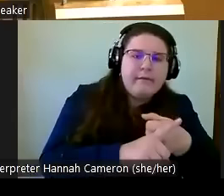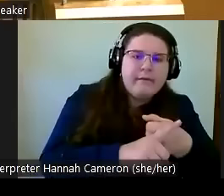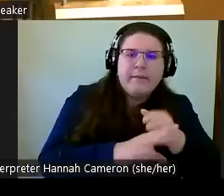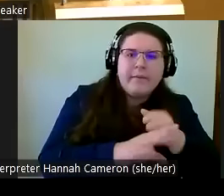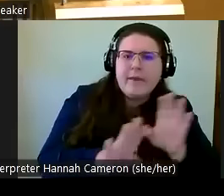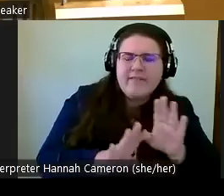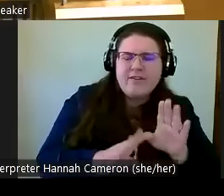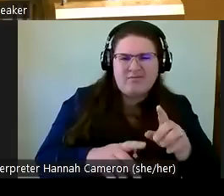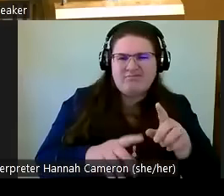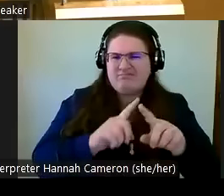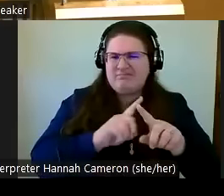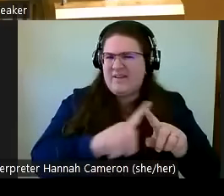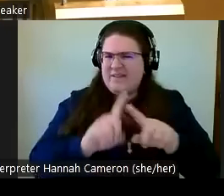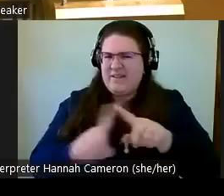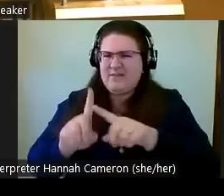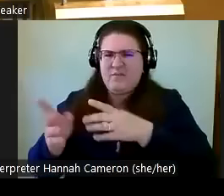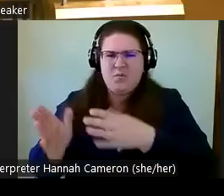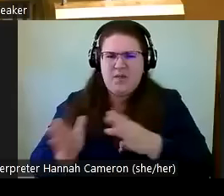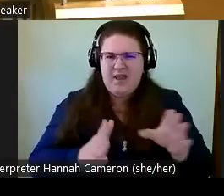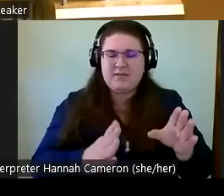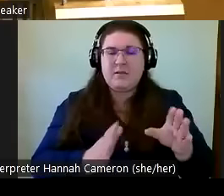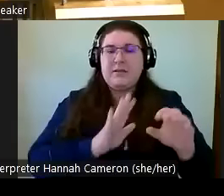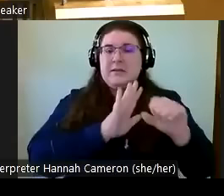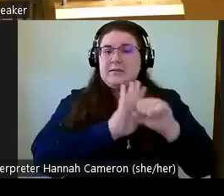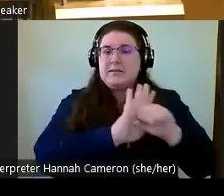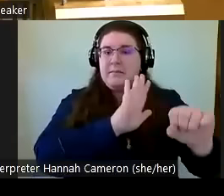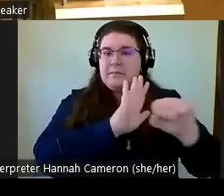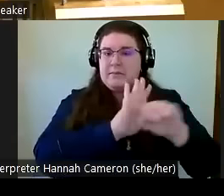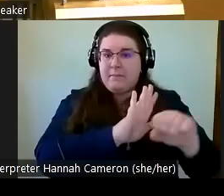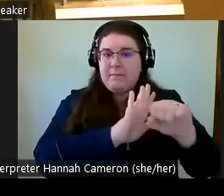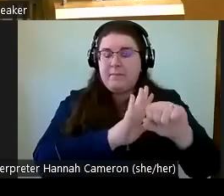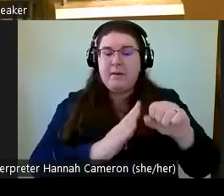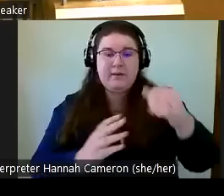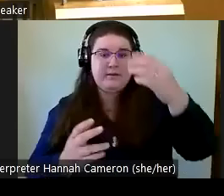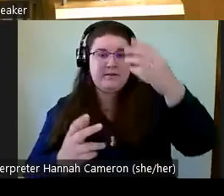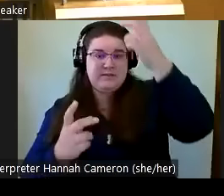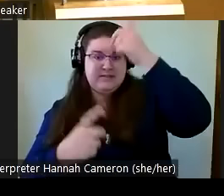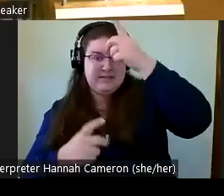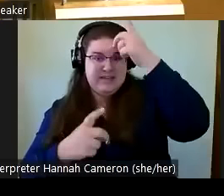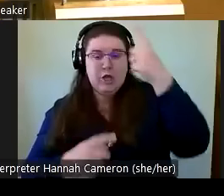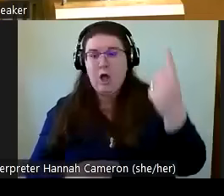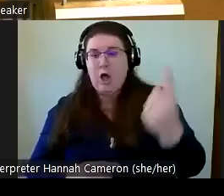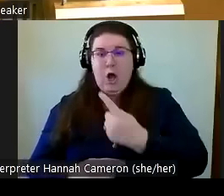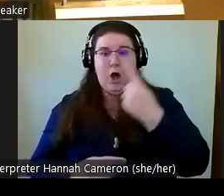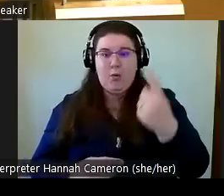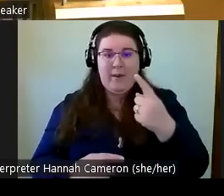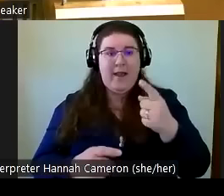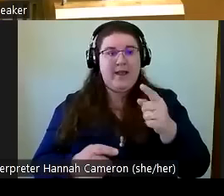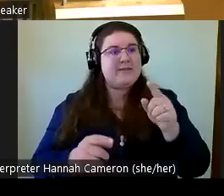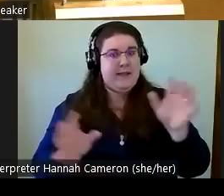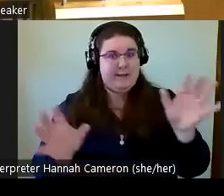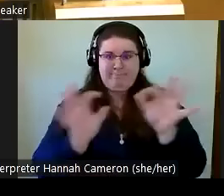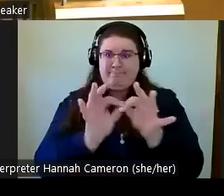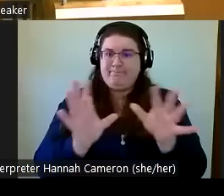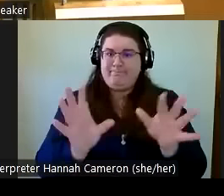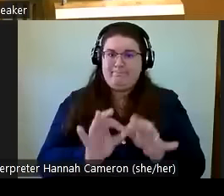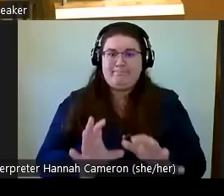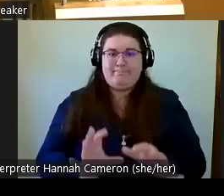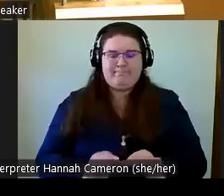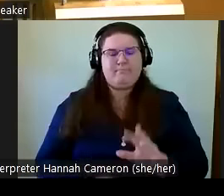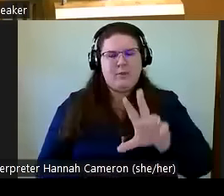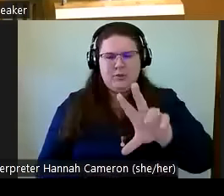which the symptoms and the disease aren't always mapped one-to-one. All this is to say that Alzheimer's disease is really